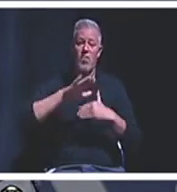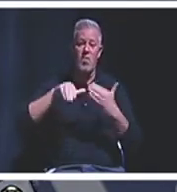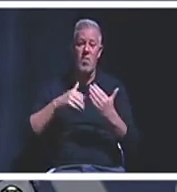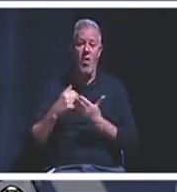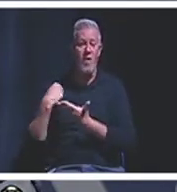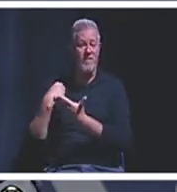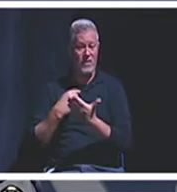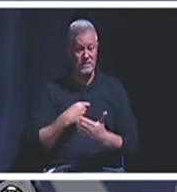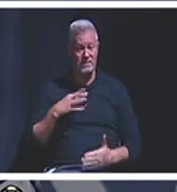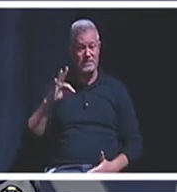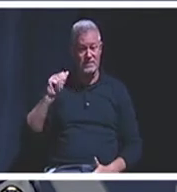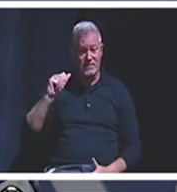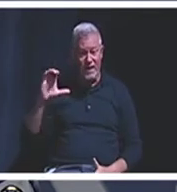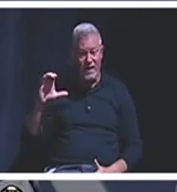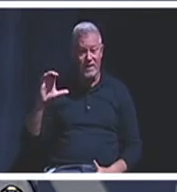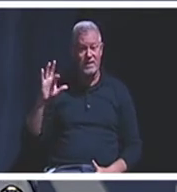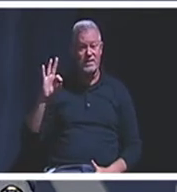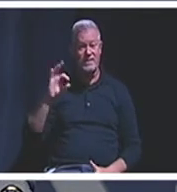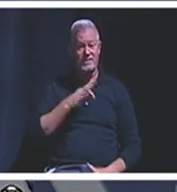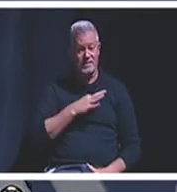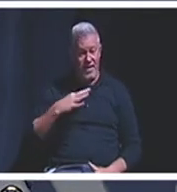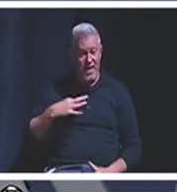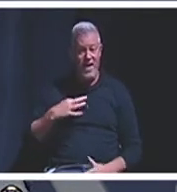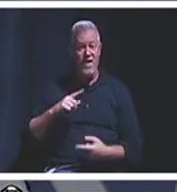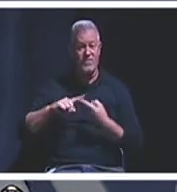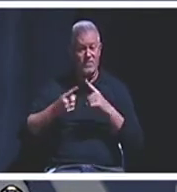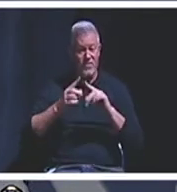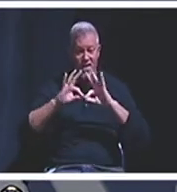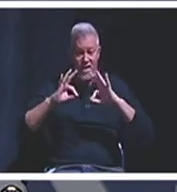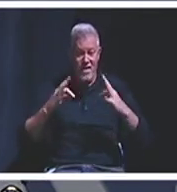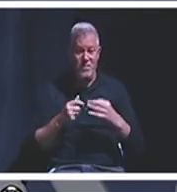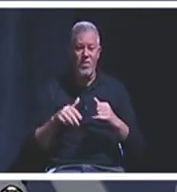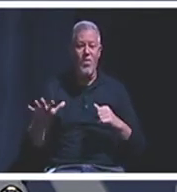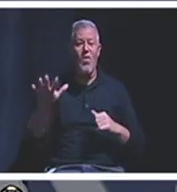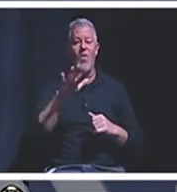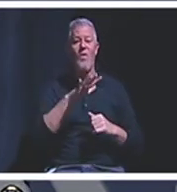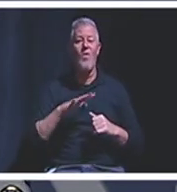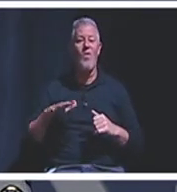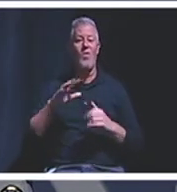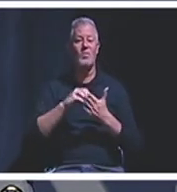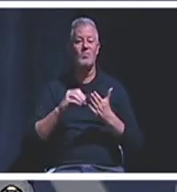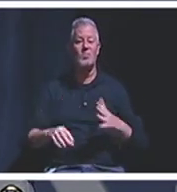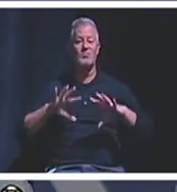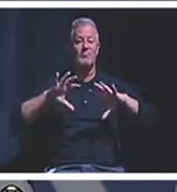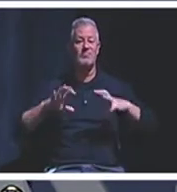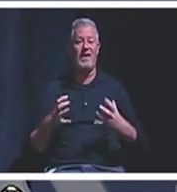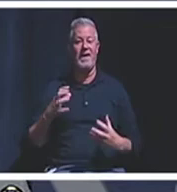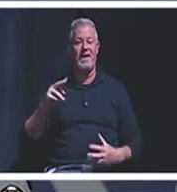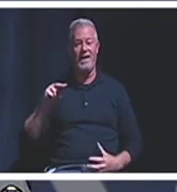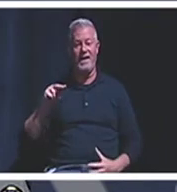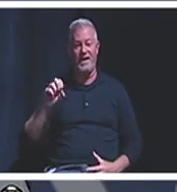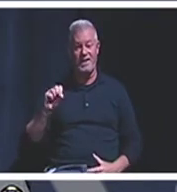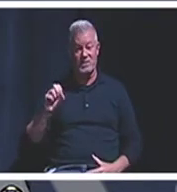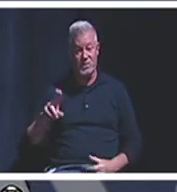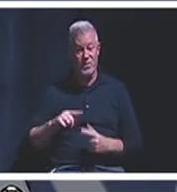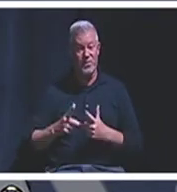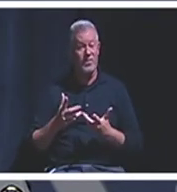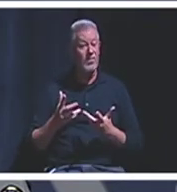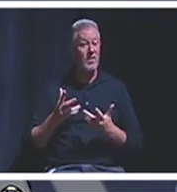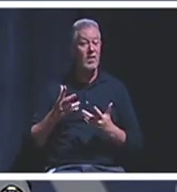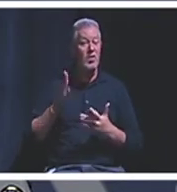your faculty, your staff, your friends and family, and the entire NSU community. The path forward